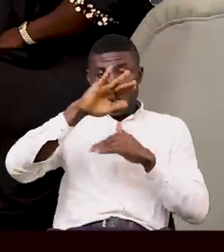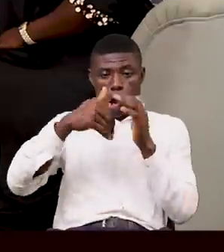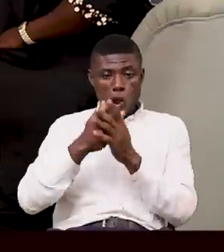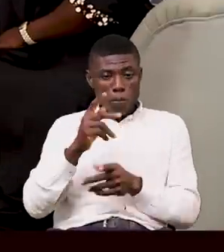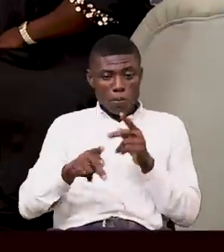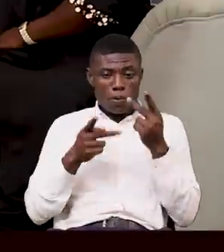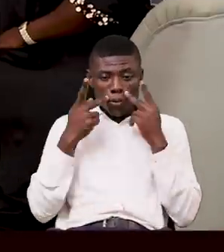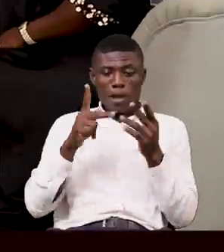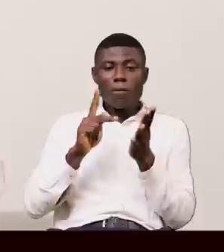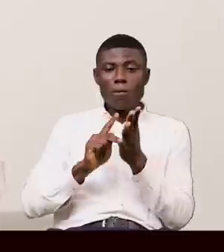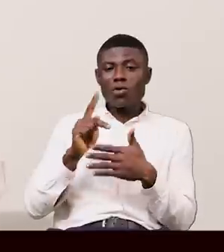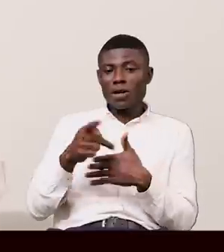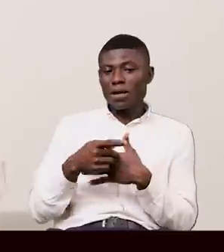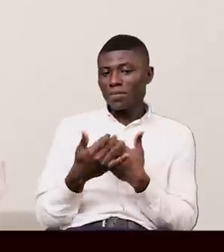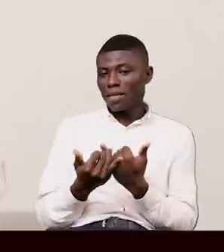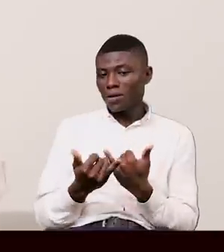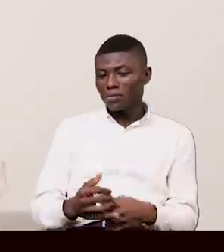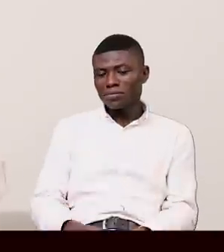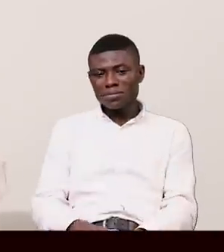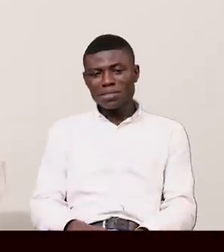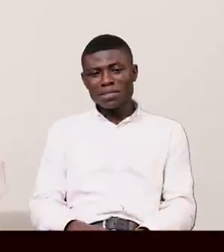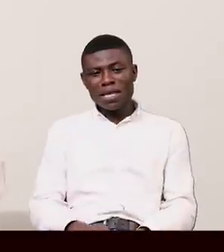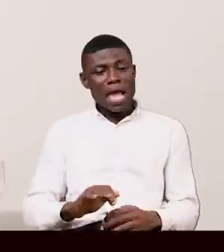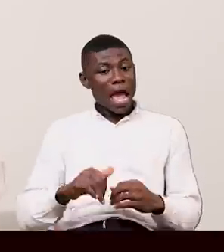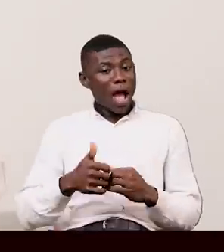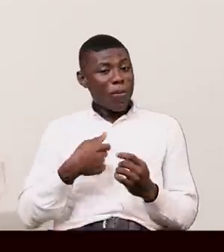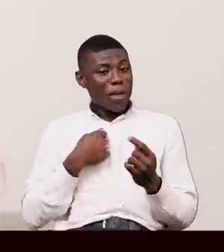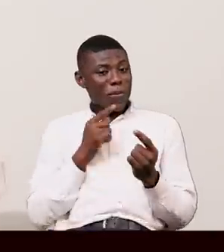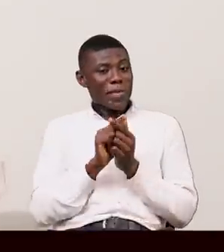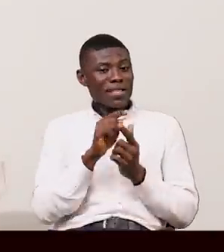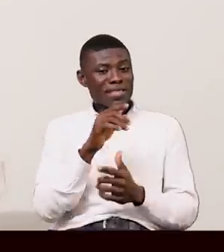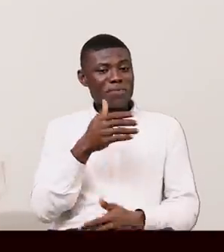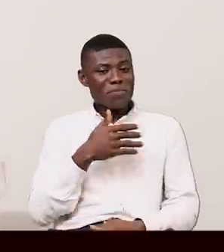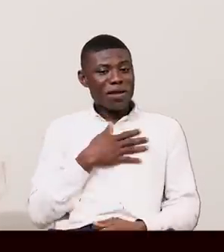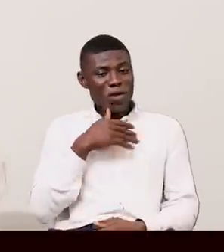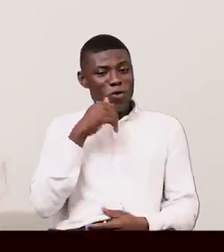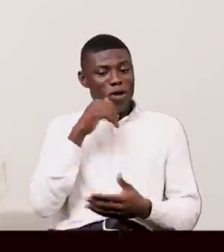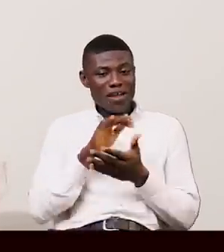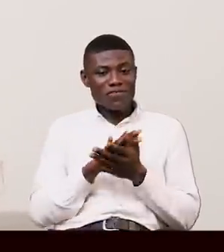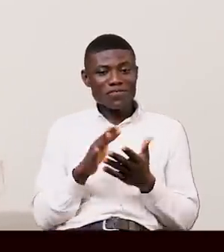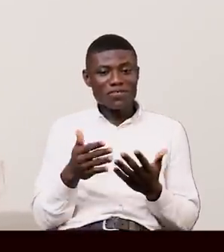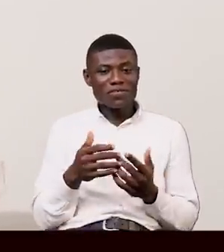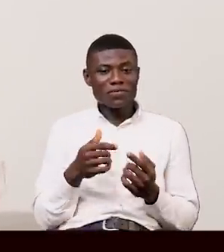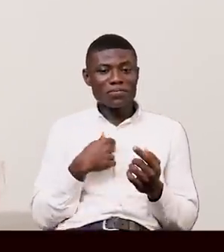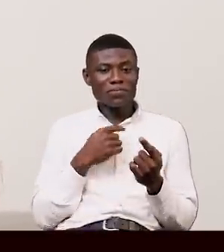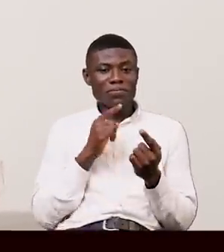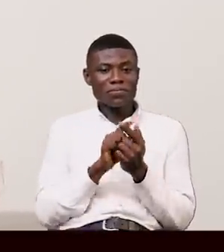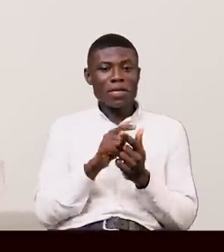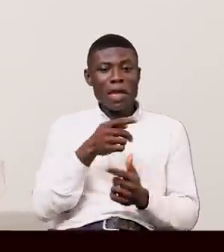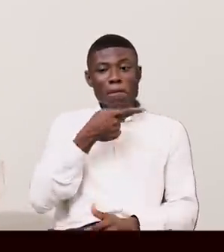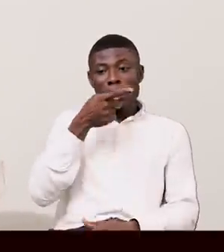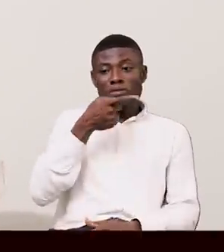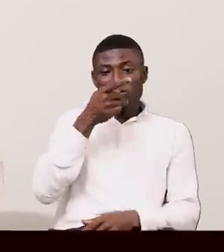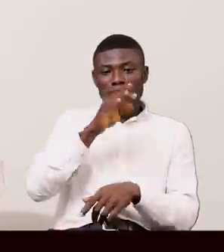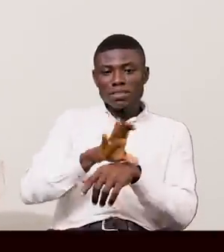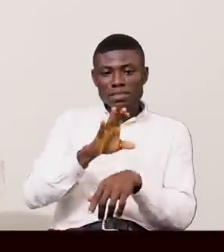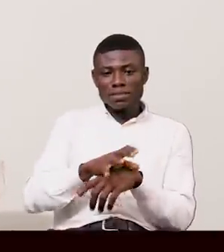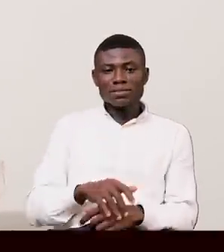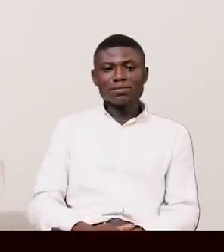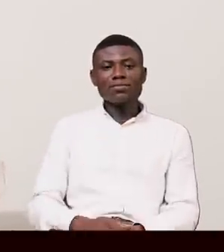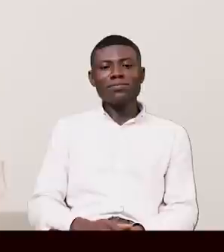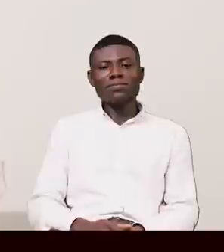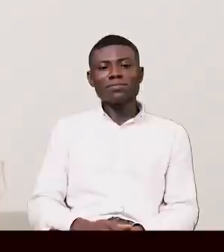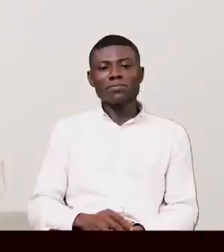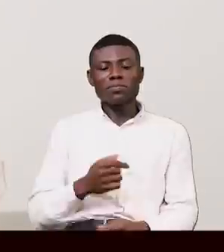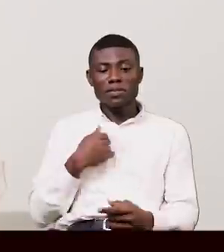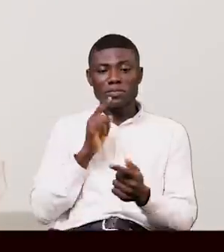ahwefo nyina anso so kwa we fa so shi anu no die me shi anu pentecost asori wo me twa ni tia